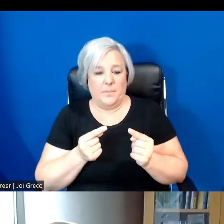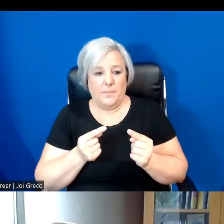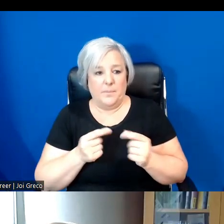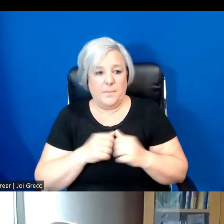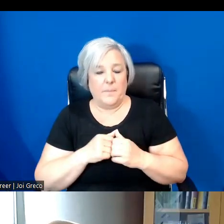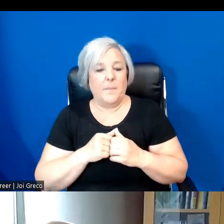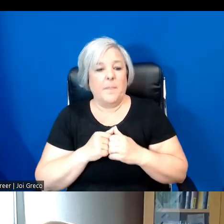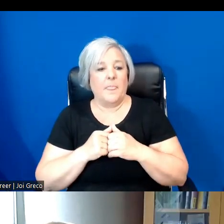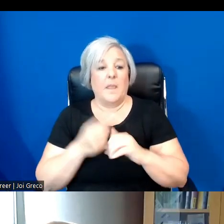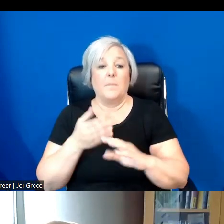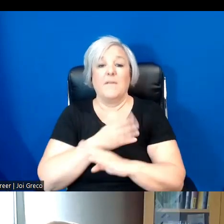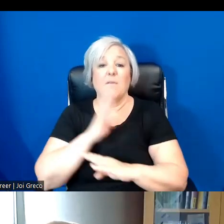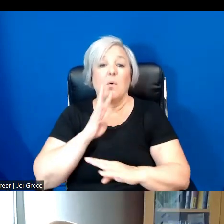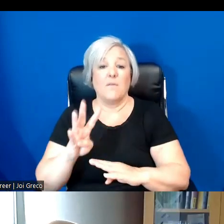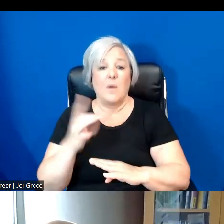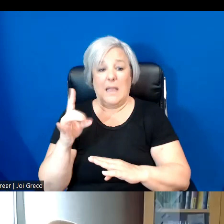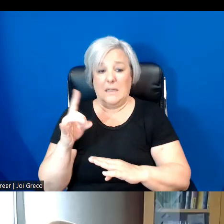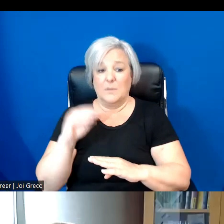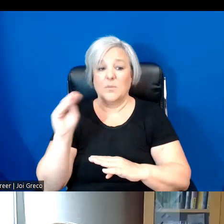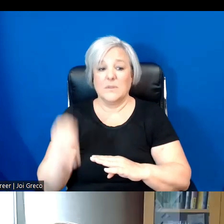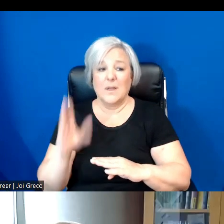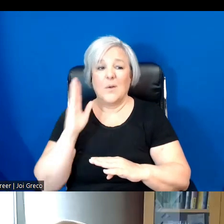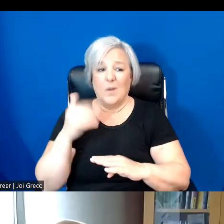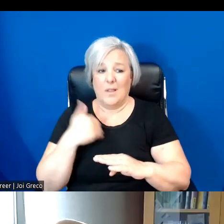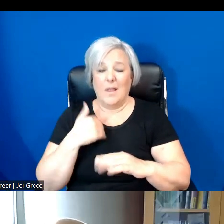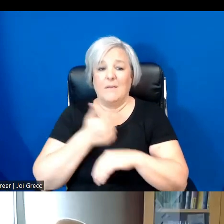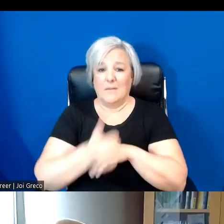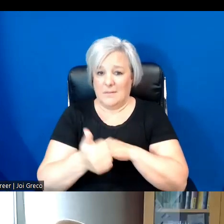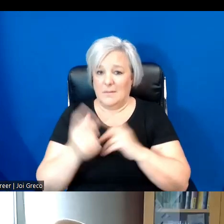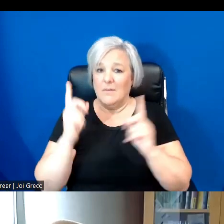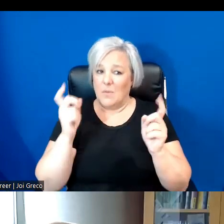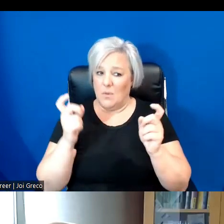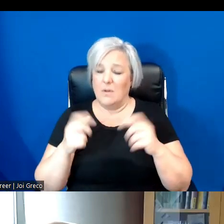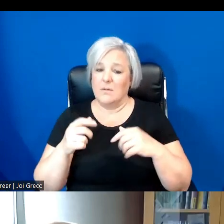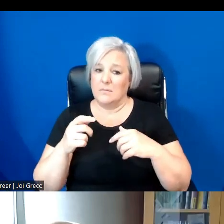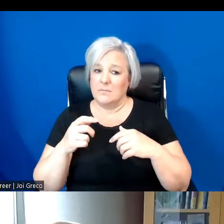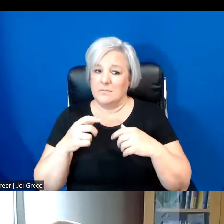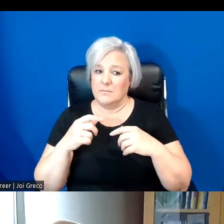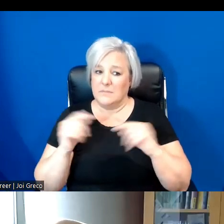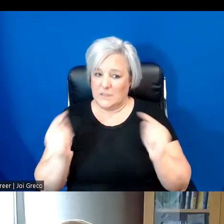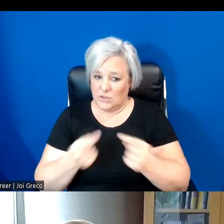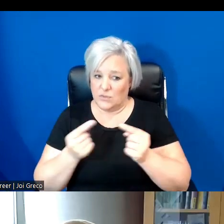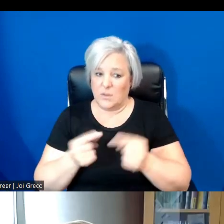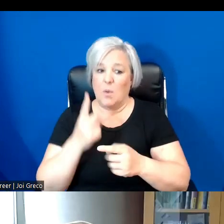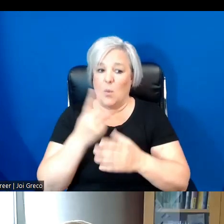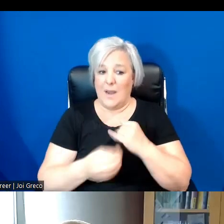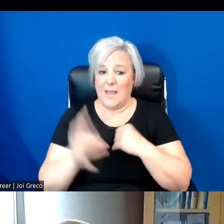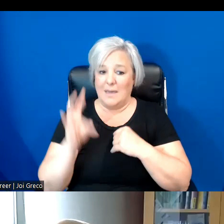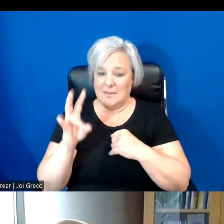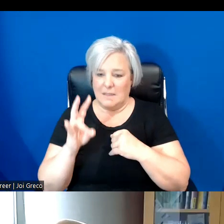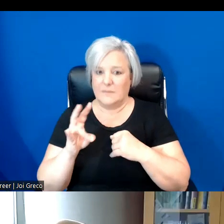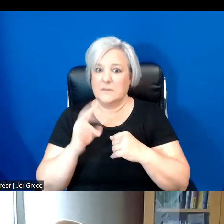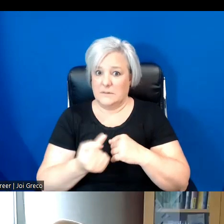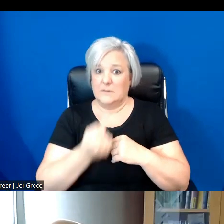Before age 4, 18% will have one of those allegations of harm screamed in. 1 out of every 7 will experience a substantiated